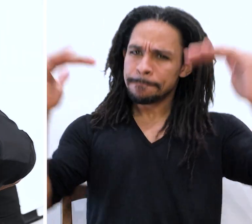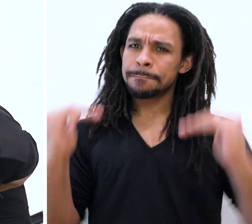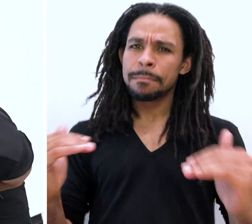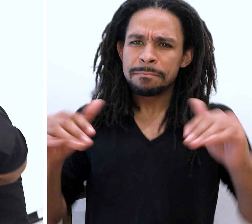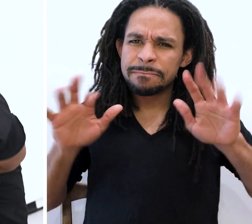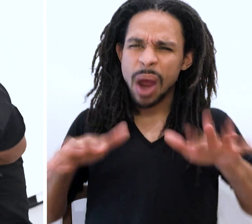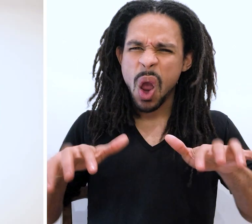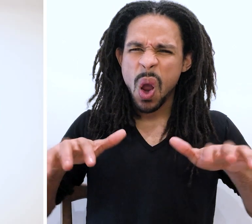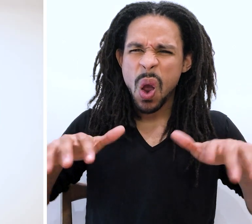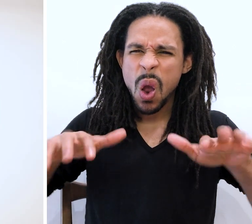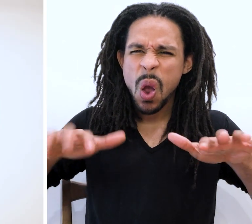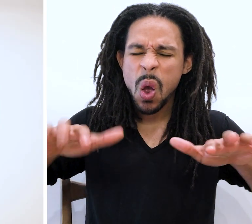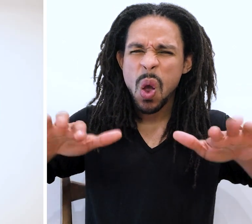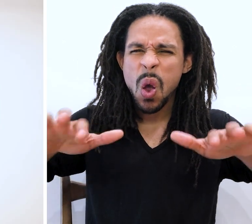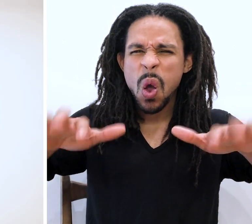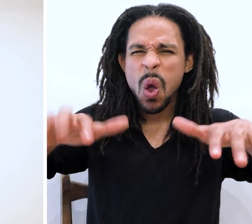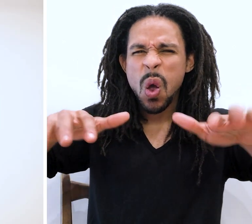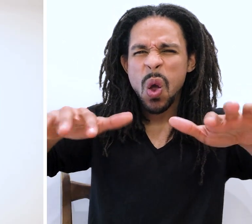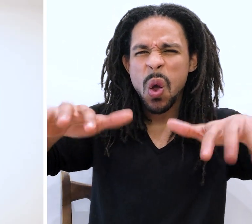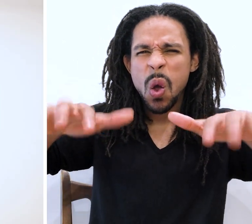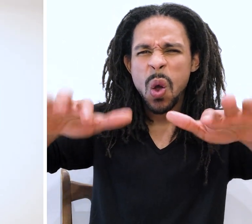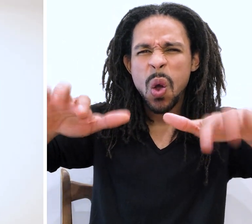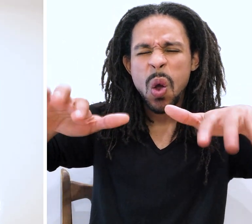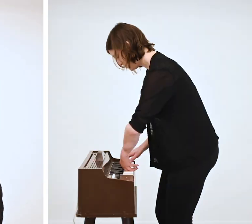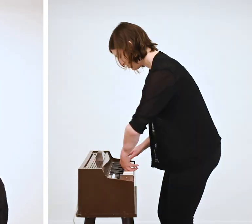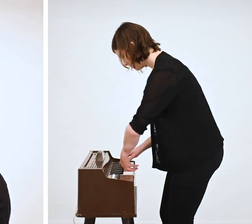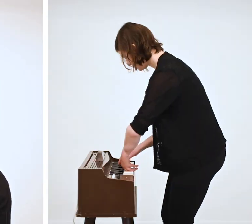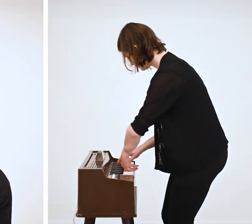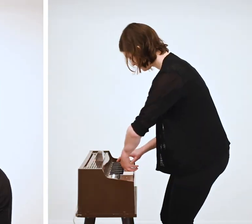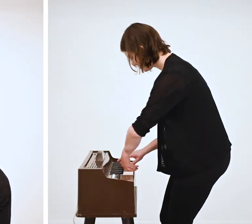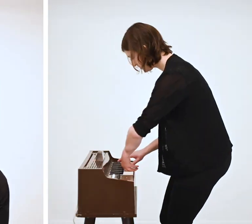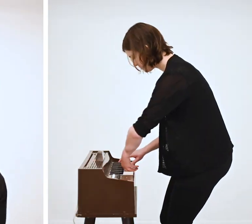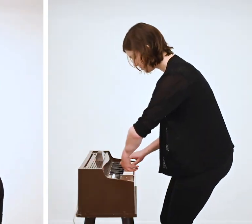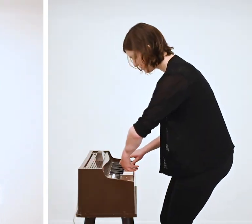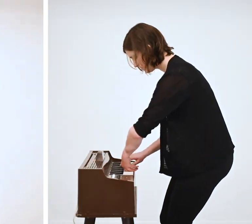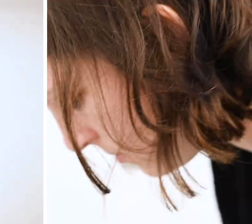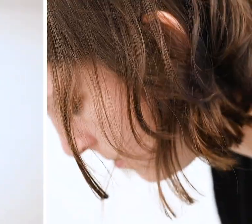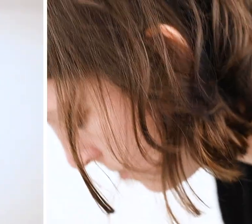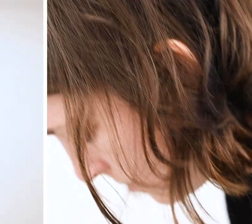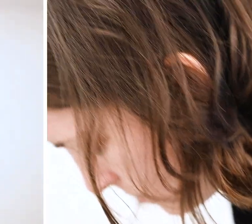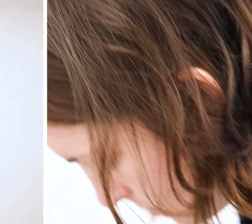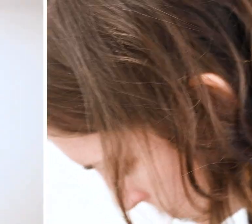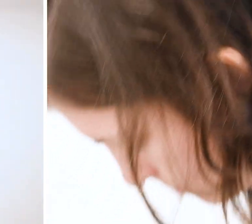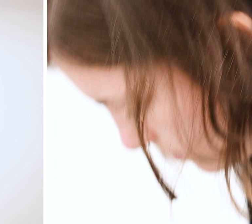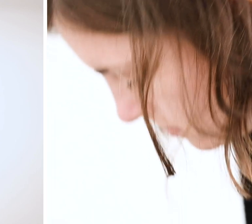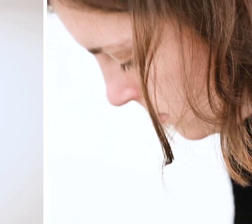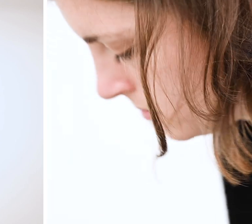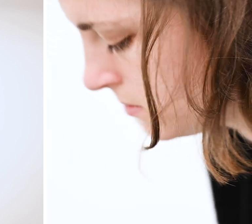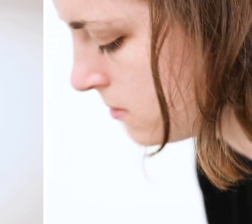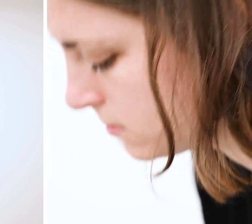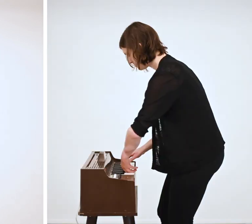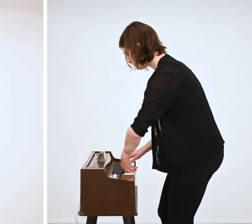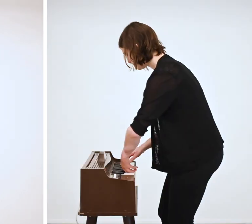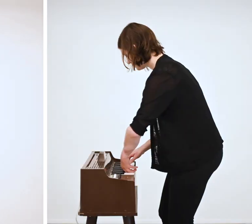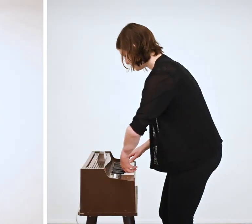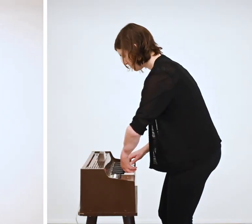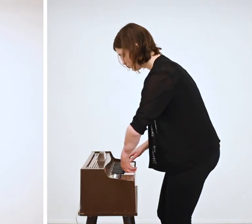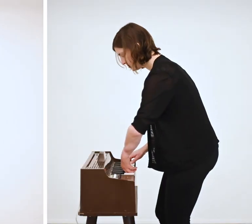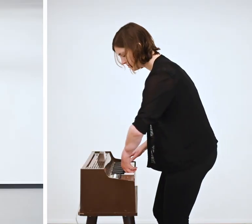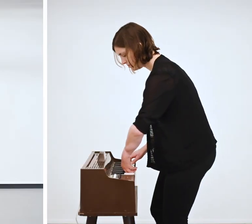thin brown wooden legs, playing the notes as if she were composing his memories.